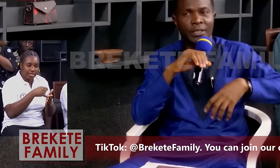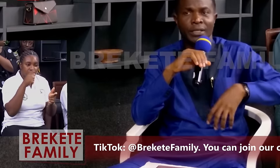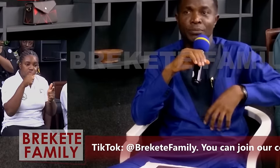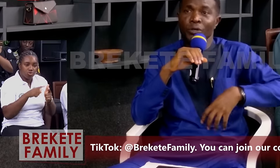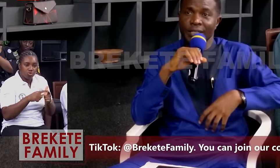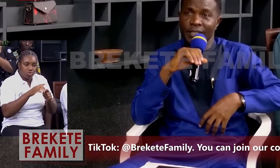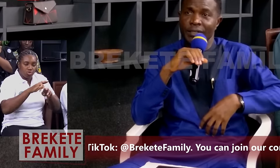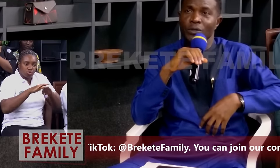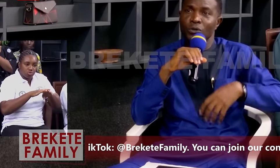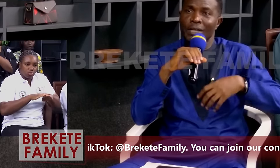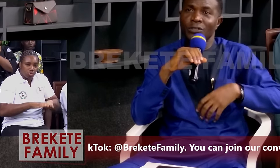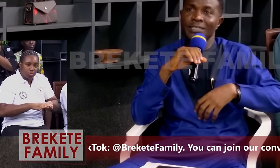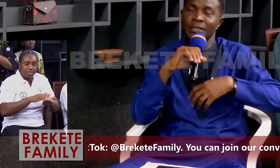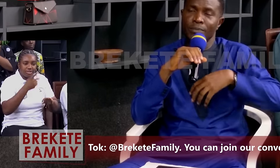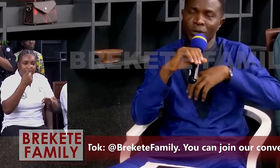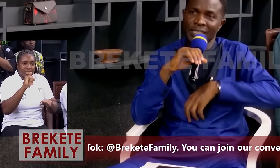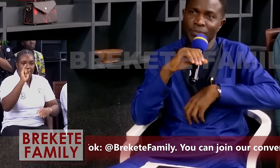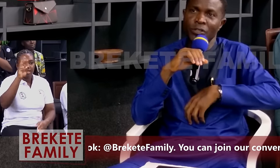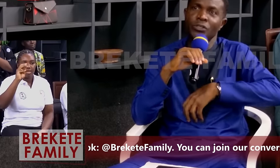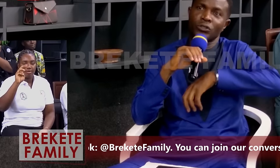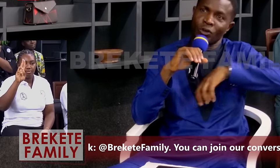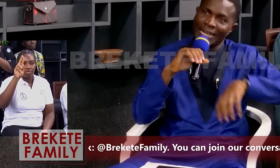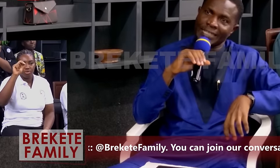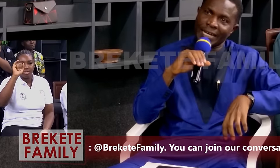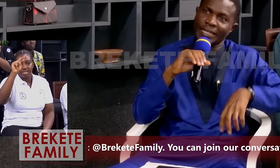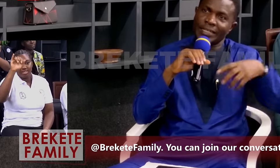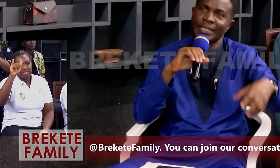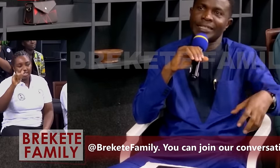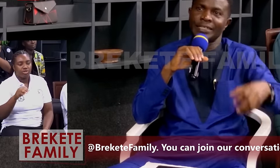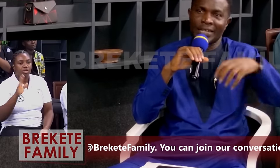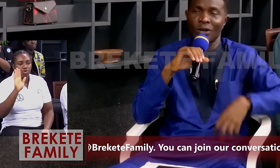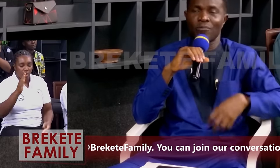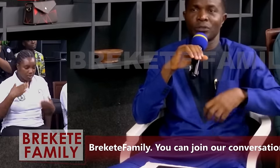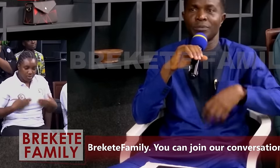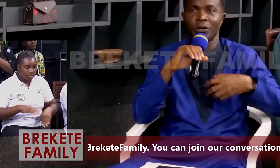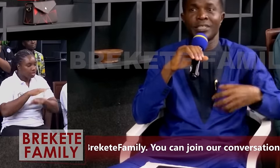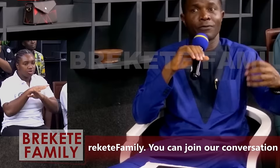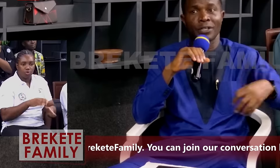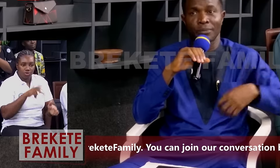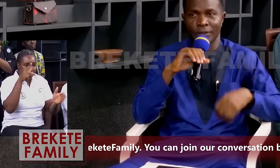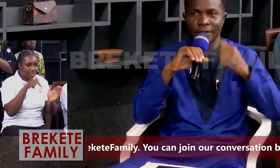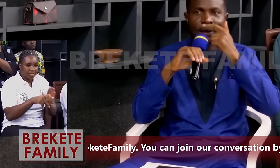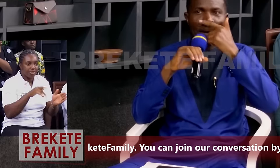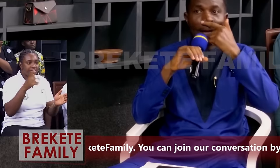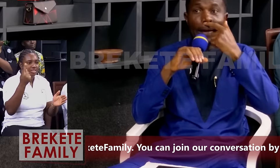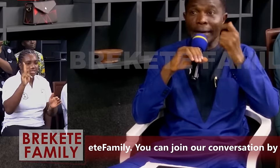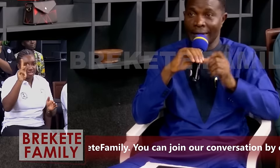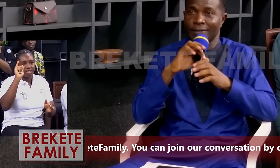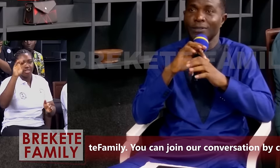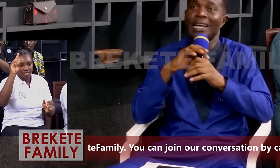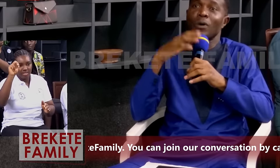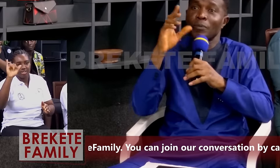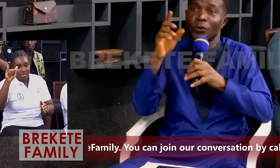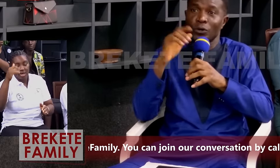the immunity, so that the body's immunity does not attack the kidney that you have put in, because it's a foreign body. Eh?